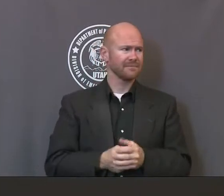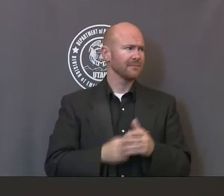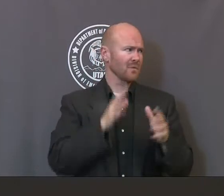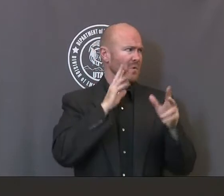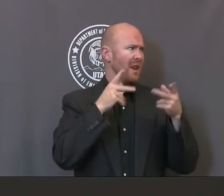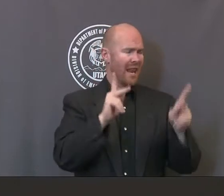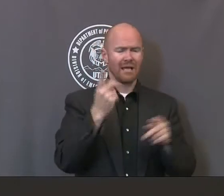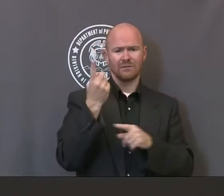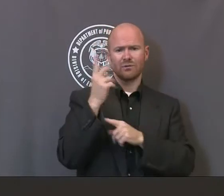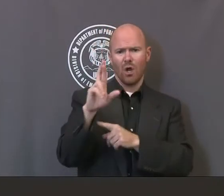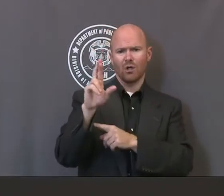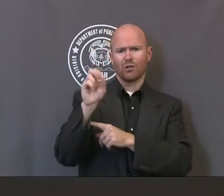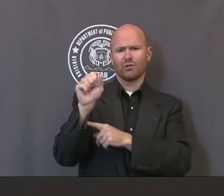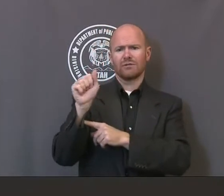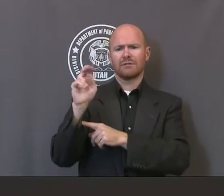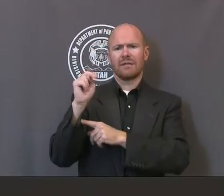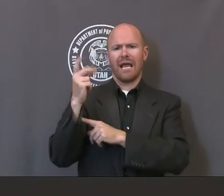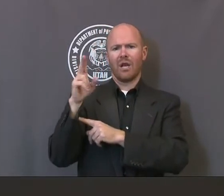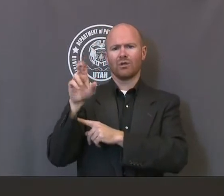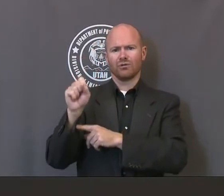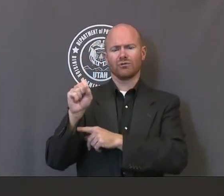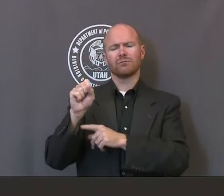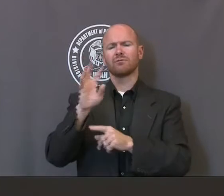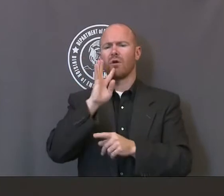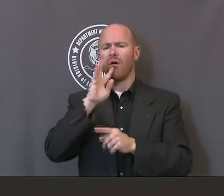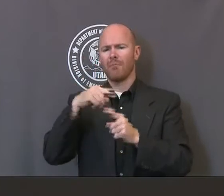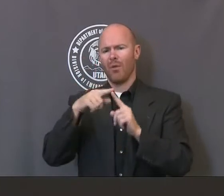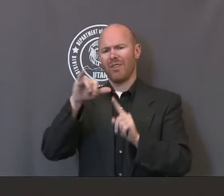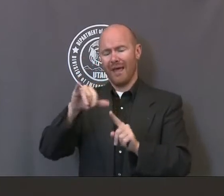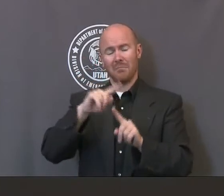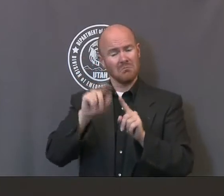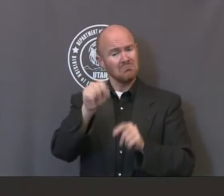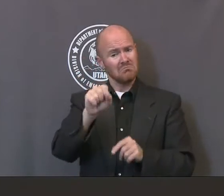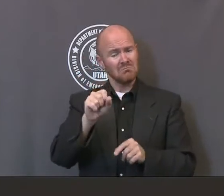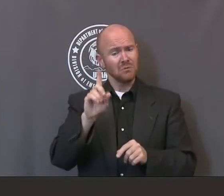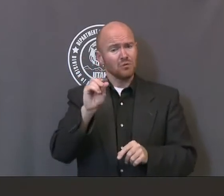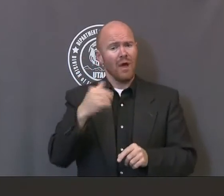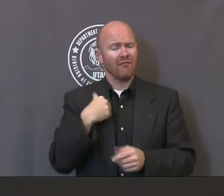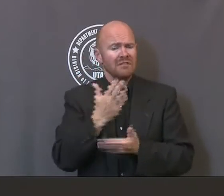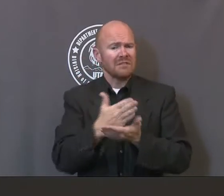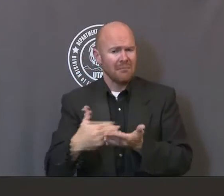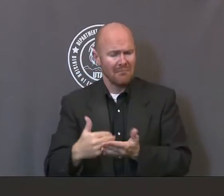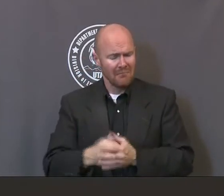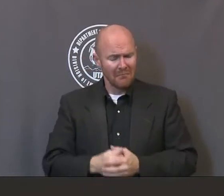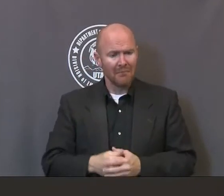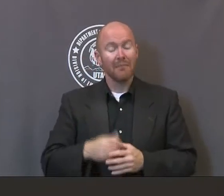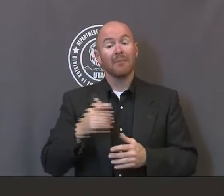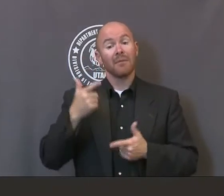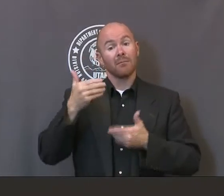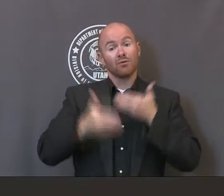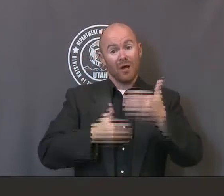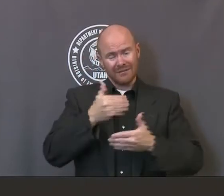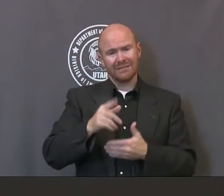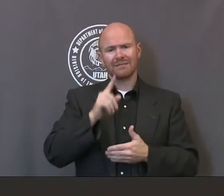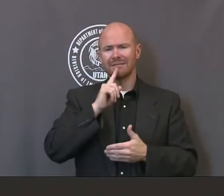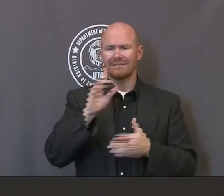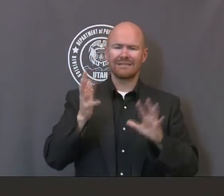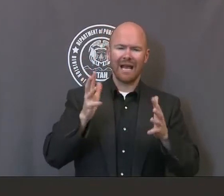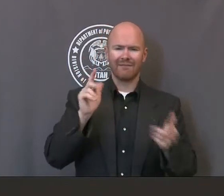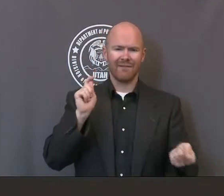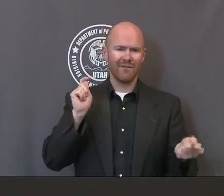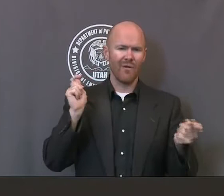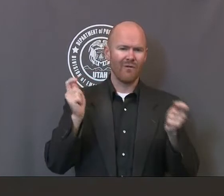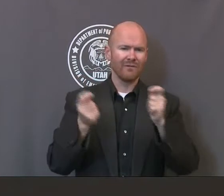about that, but sure there is. But again, the process we have here is trying to devolve the authority